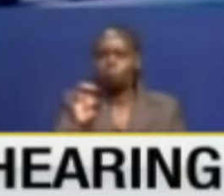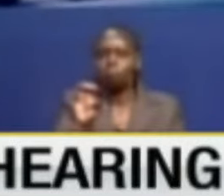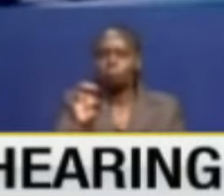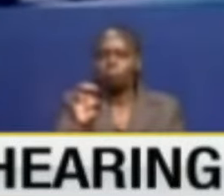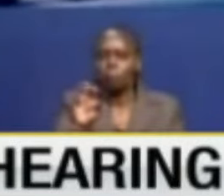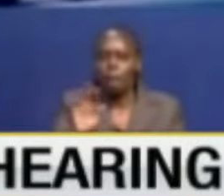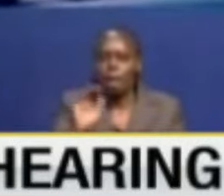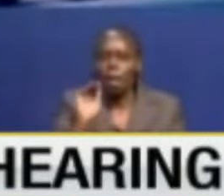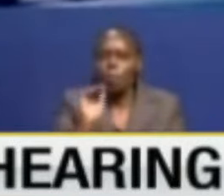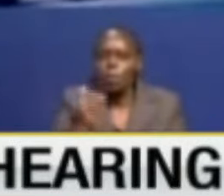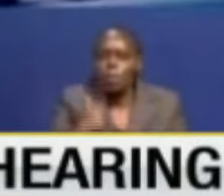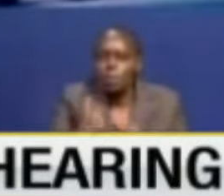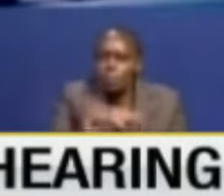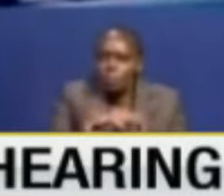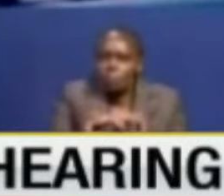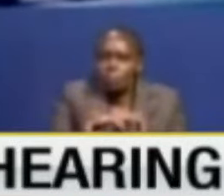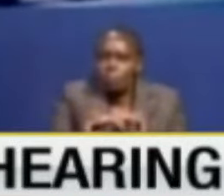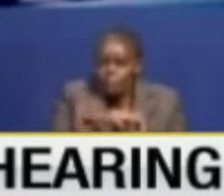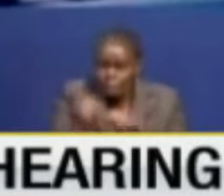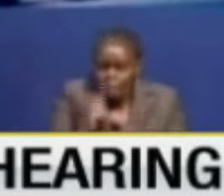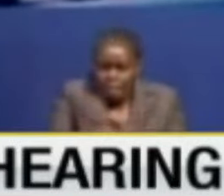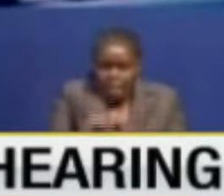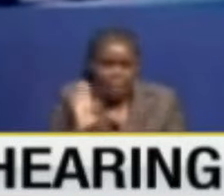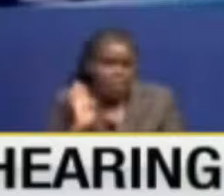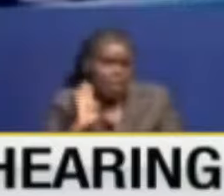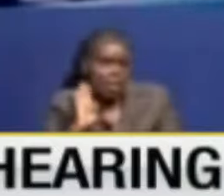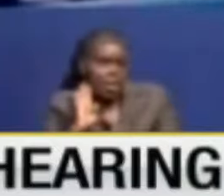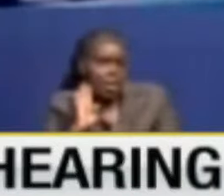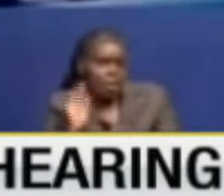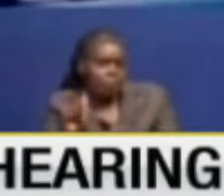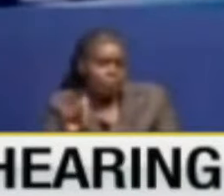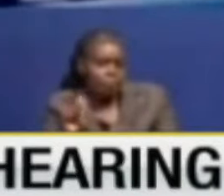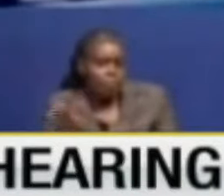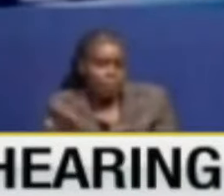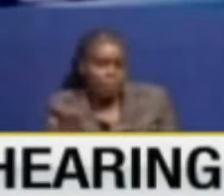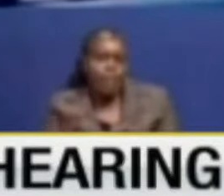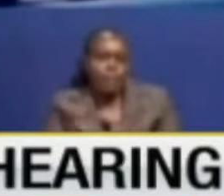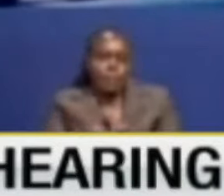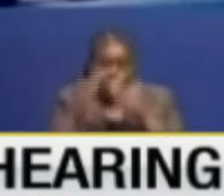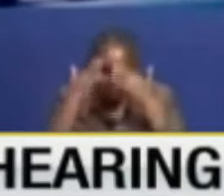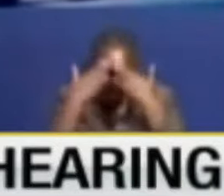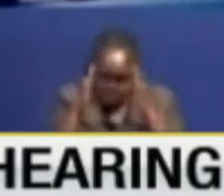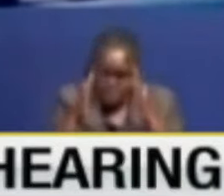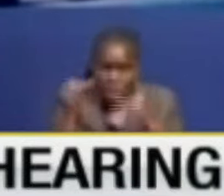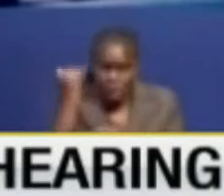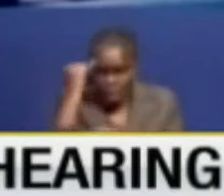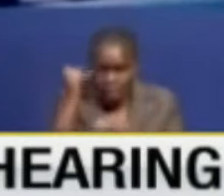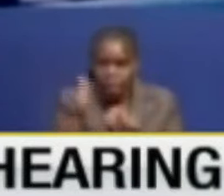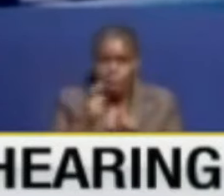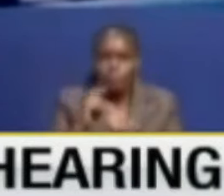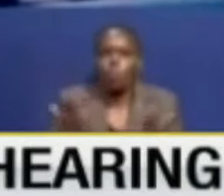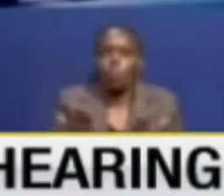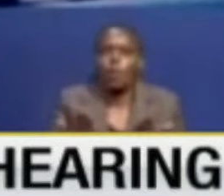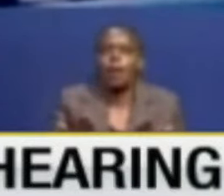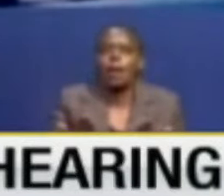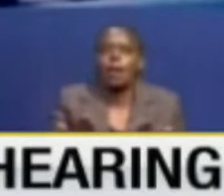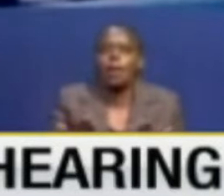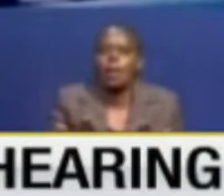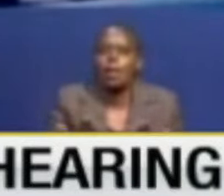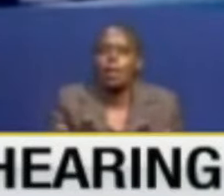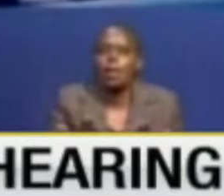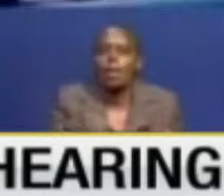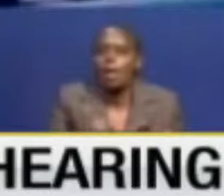such request. We are hearing it for the first time here, and we also don't know the justification for that because there's